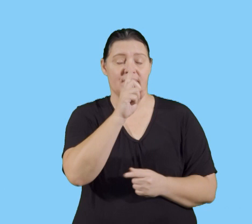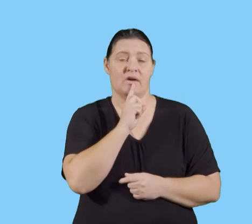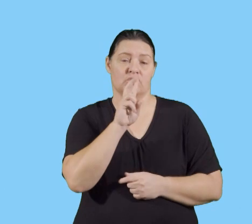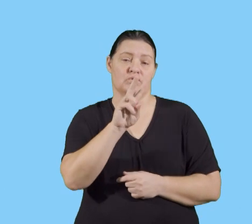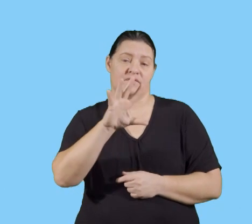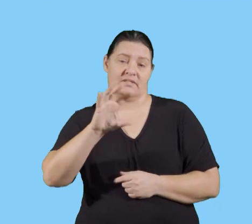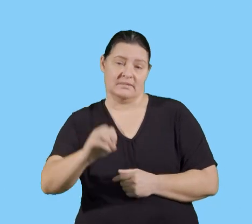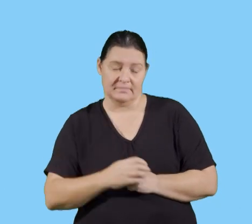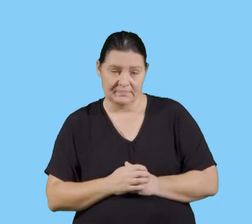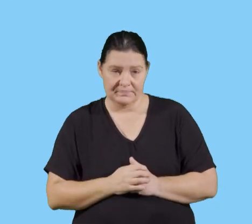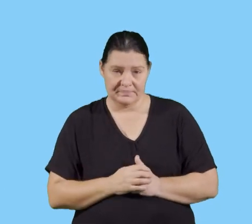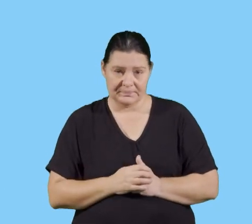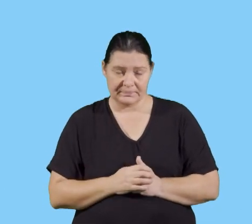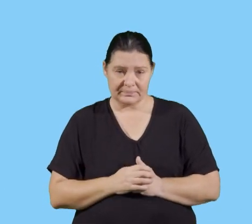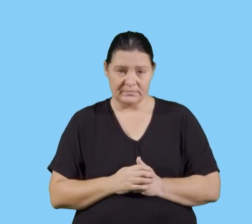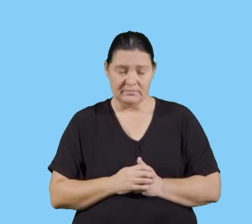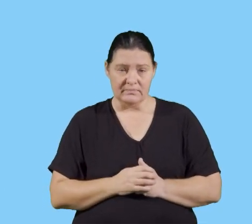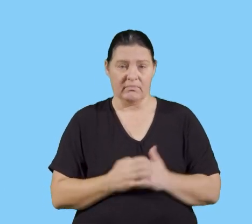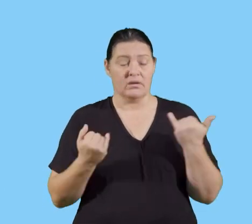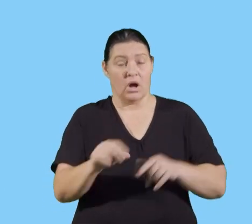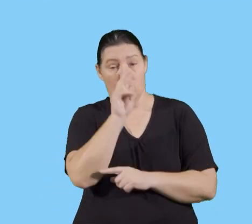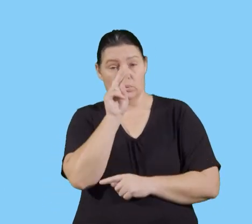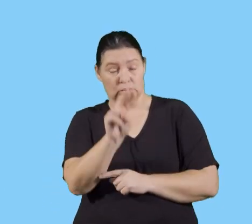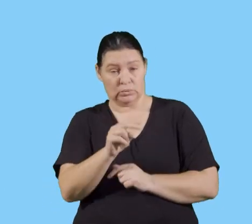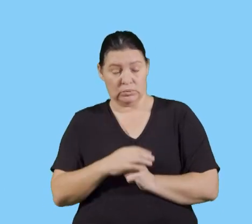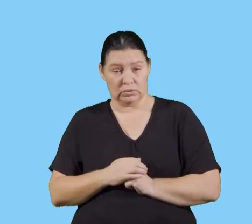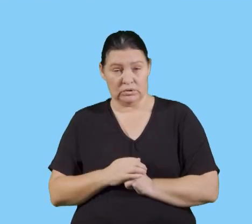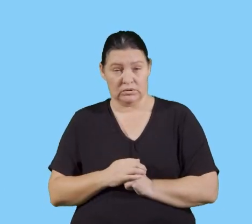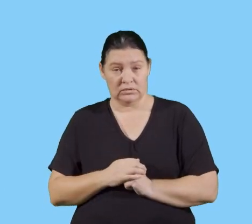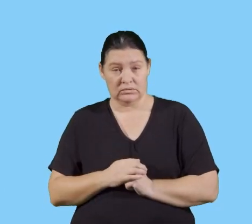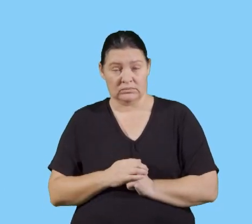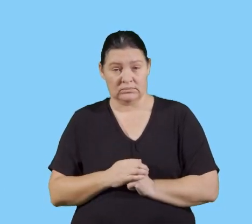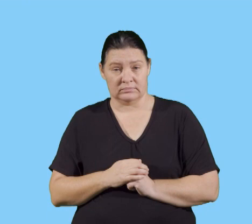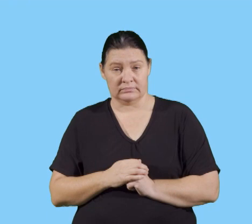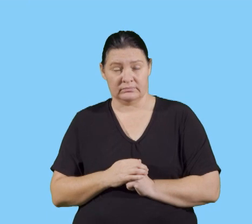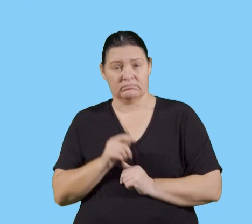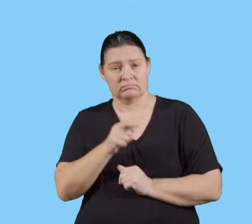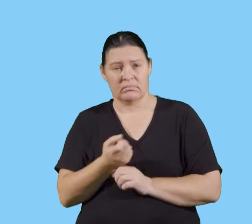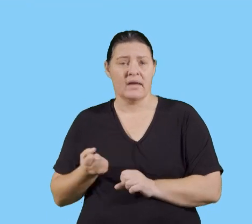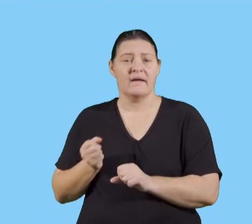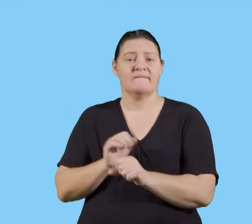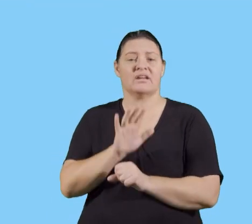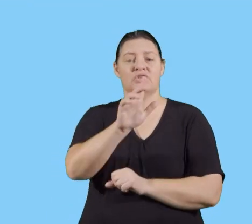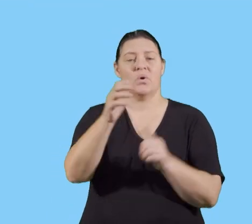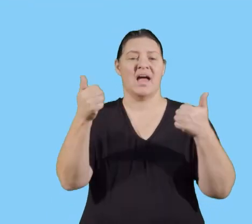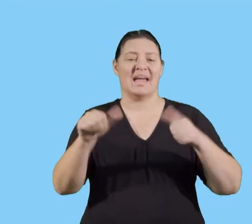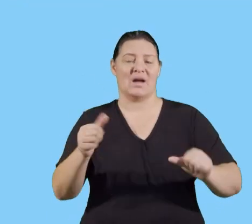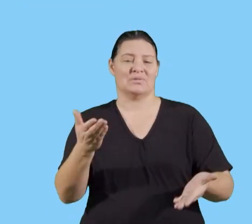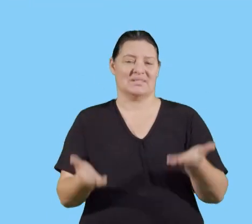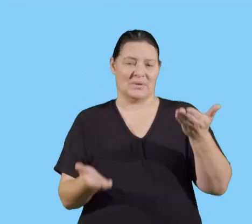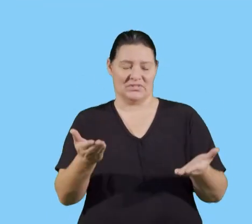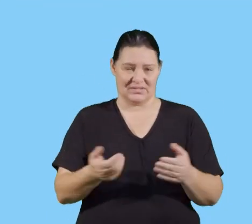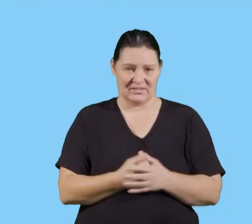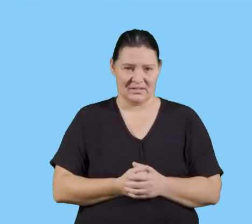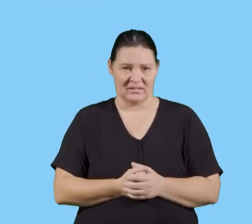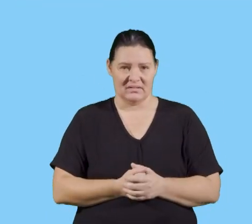1,250. Let us quickly look at how this affects your accounting equation. Once you have